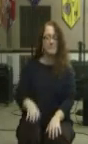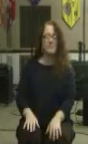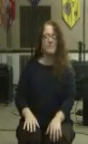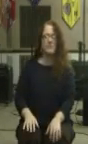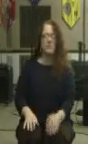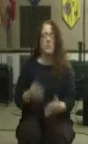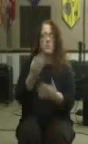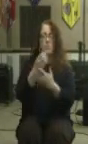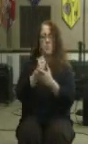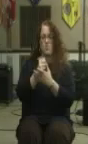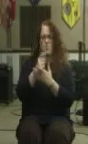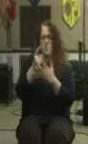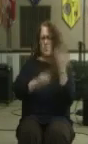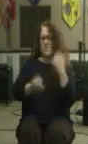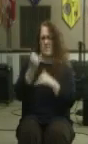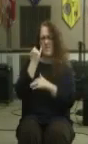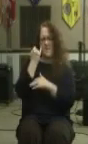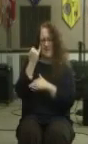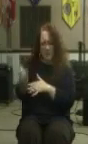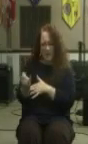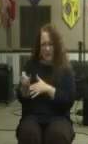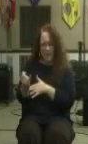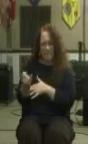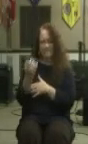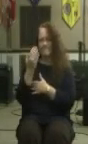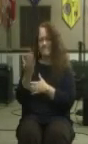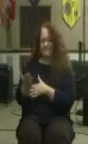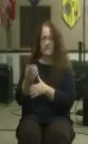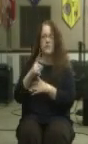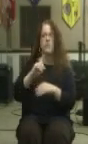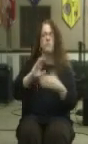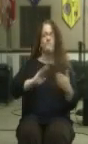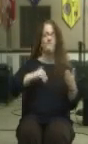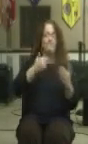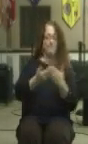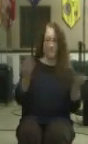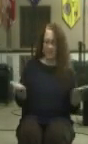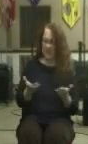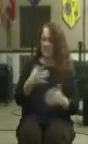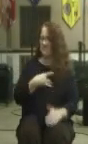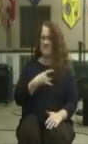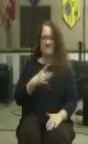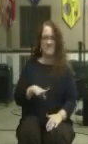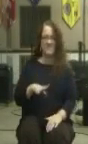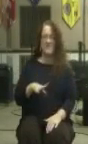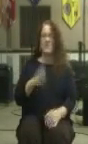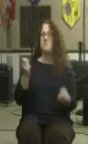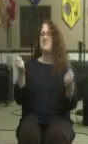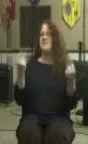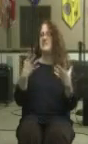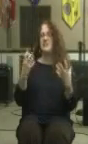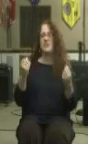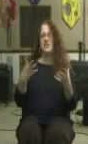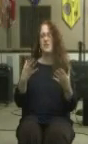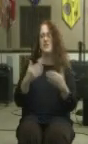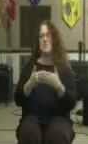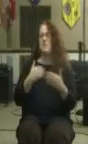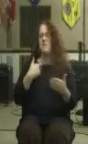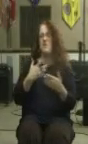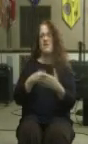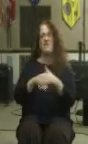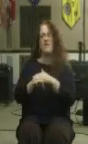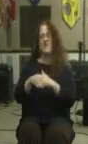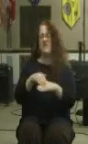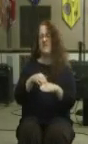deposited. What if? When we got here, still didn't like it here. It was